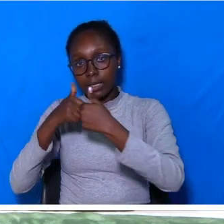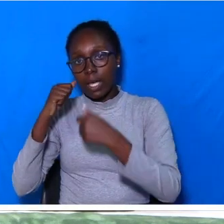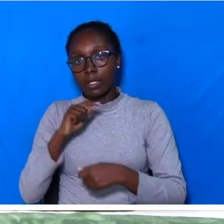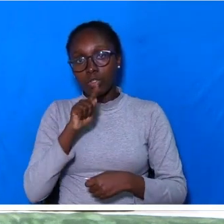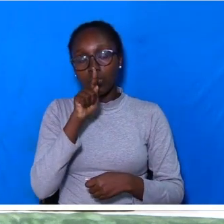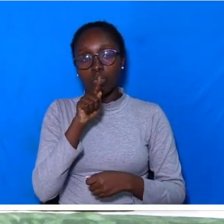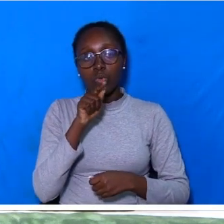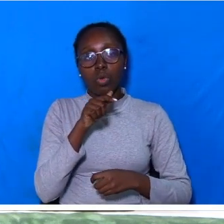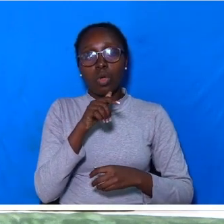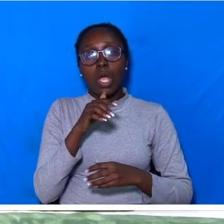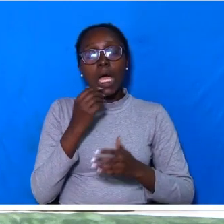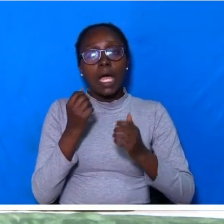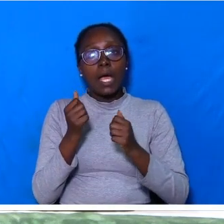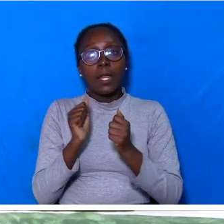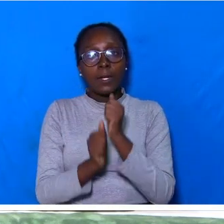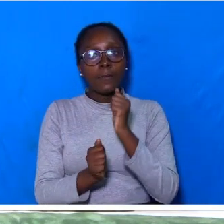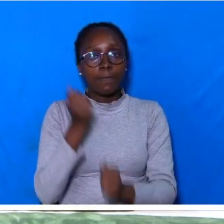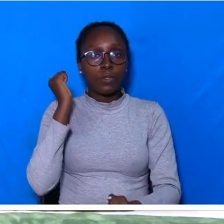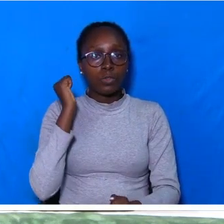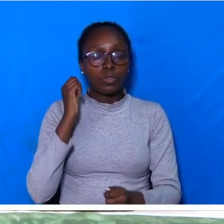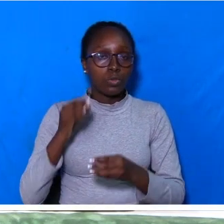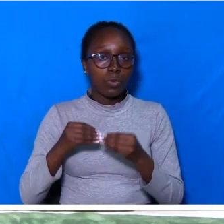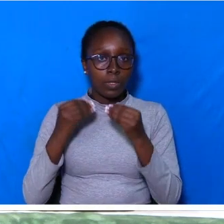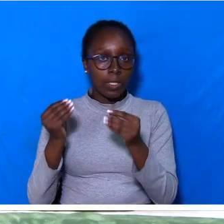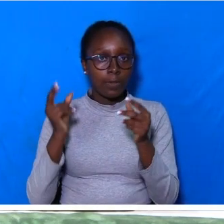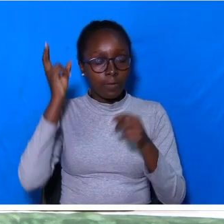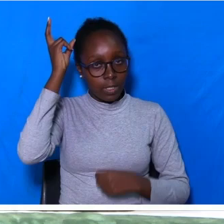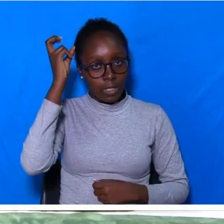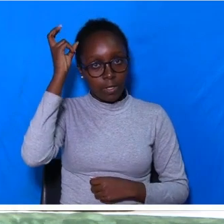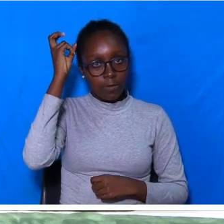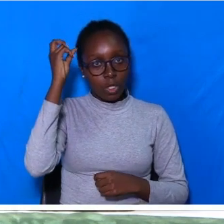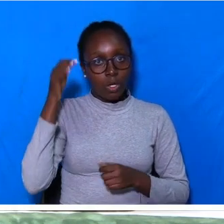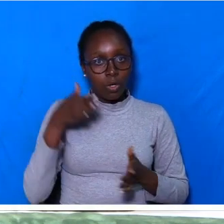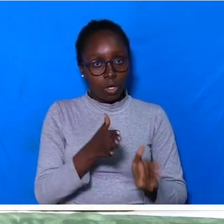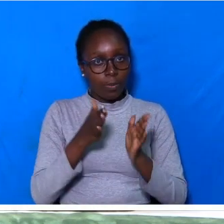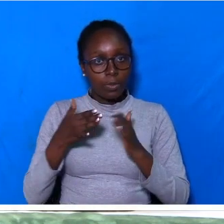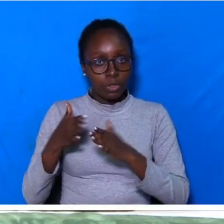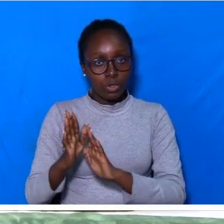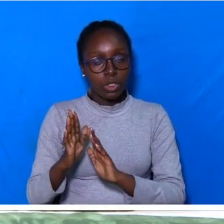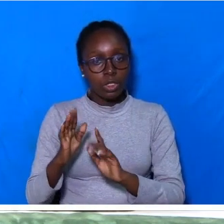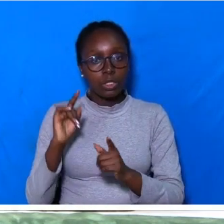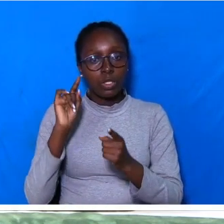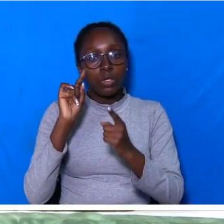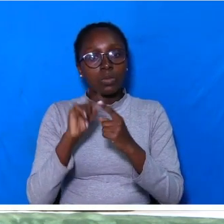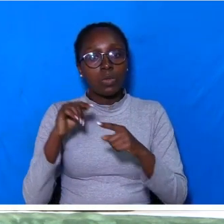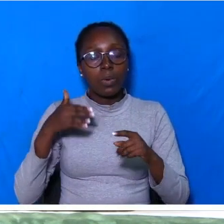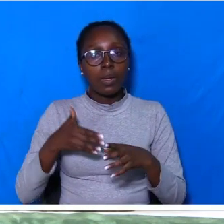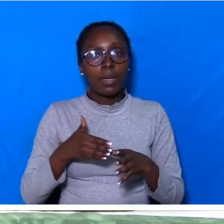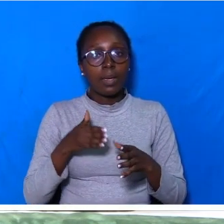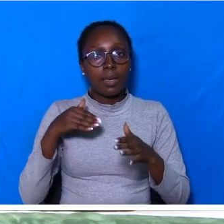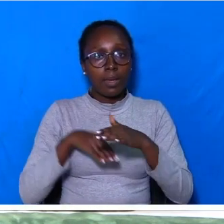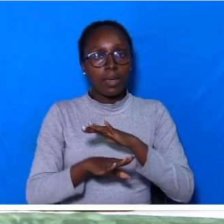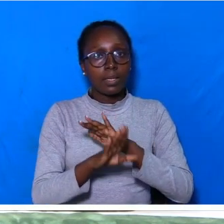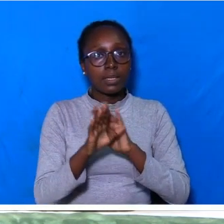the devil a foothold by refusing to be a sinner, by refusing to be an agent of Satan that